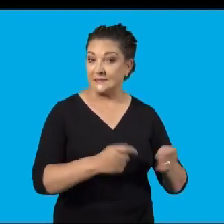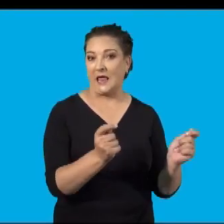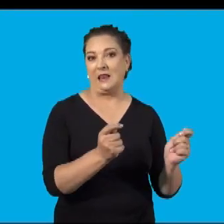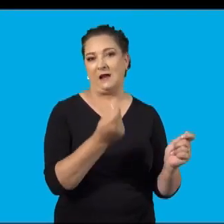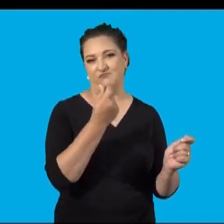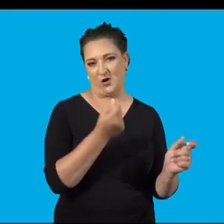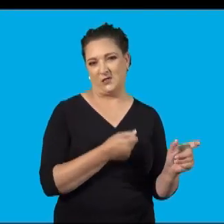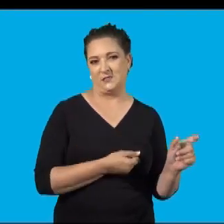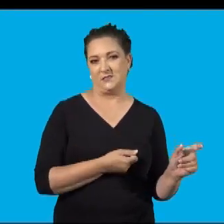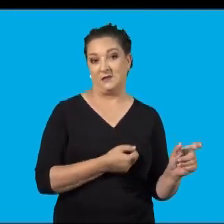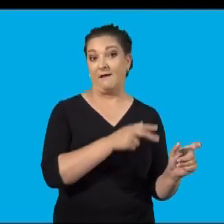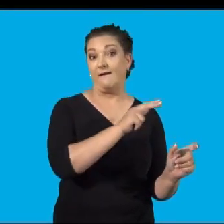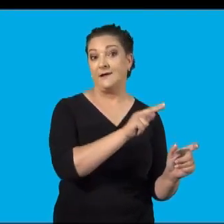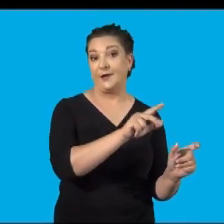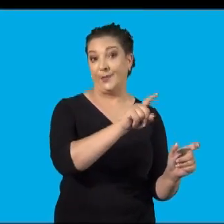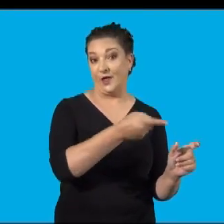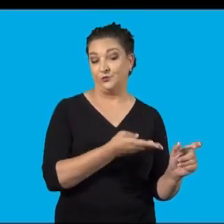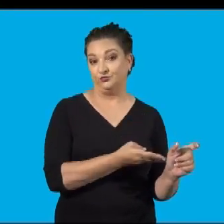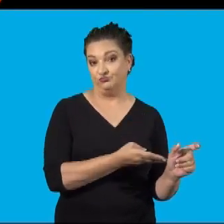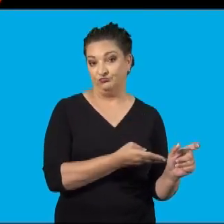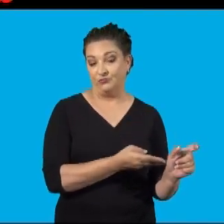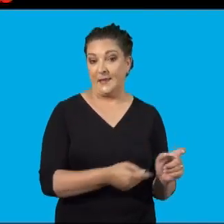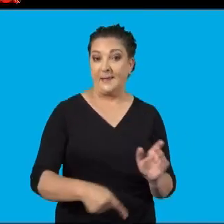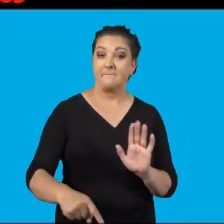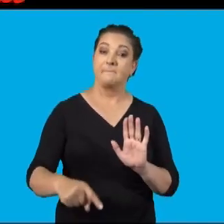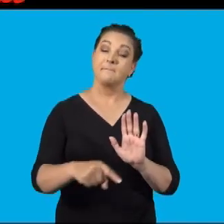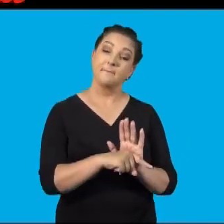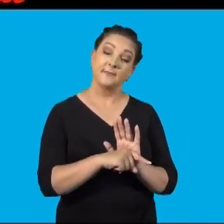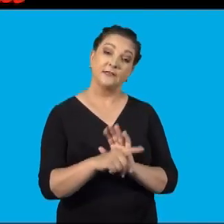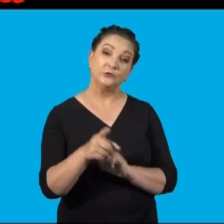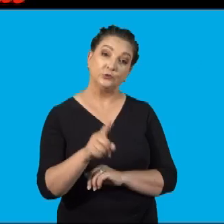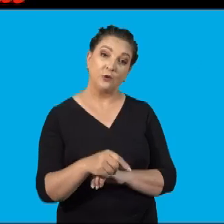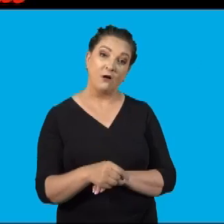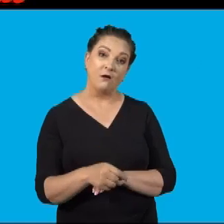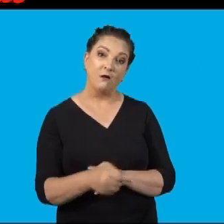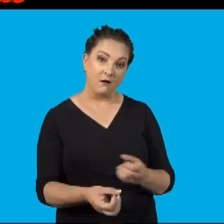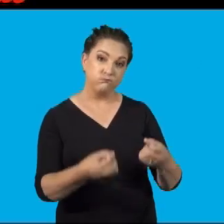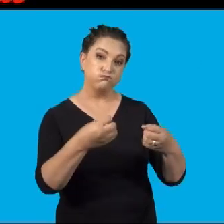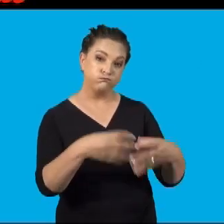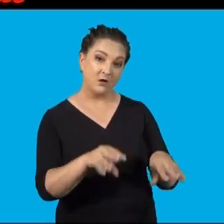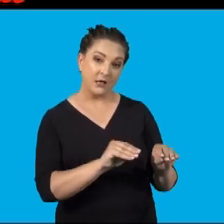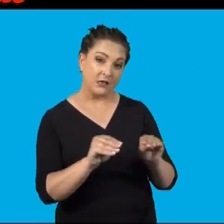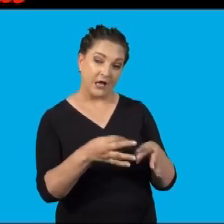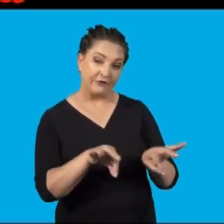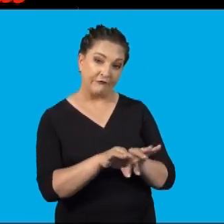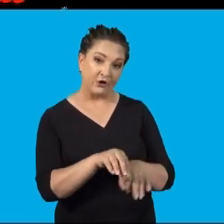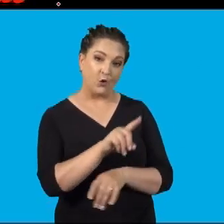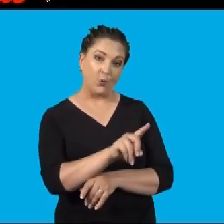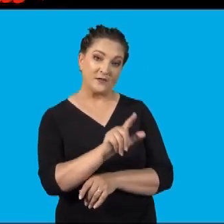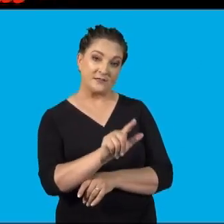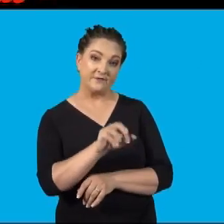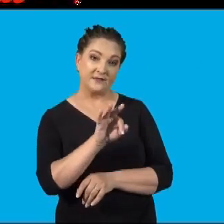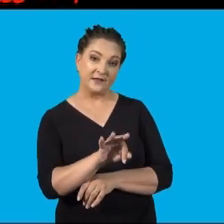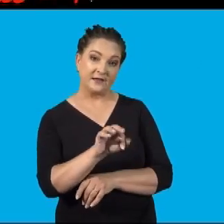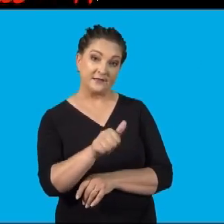say selling price, which is 88,000, minus your disposal at carrying